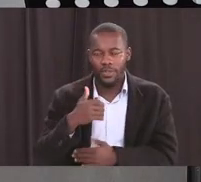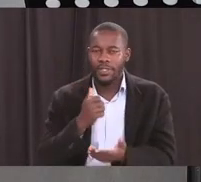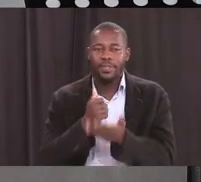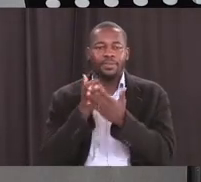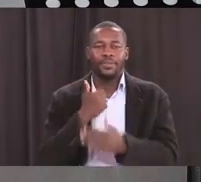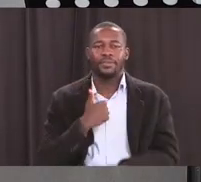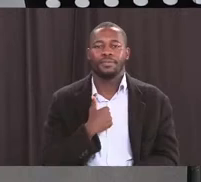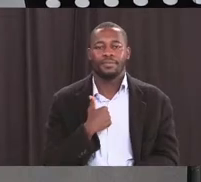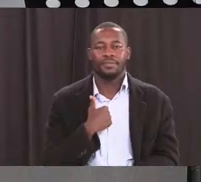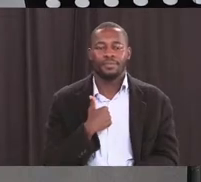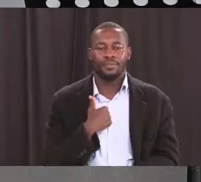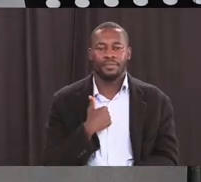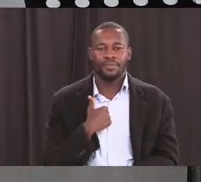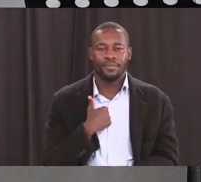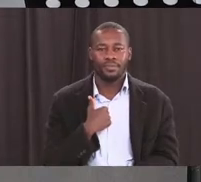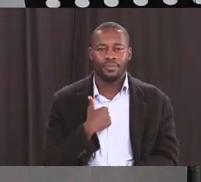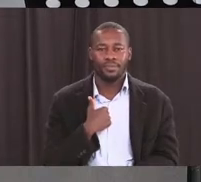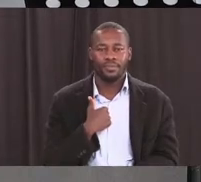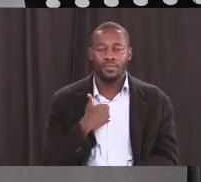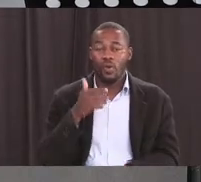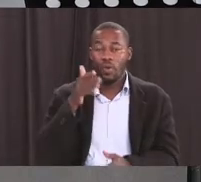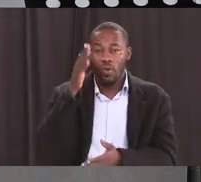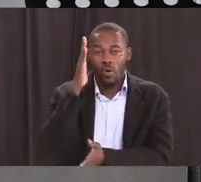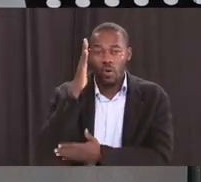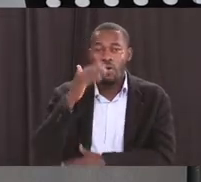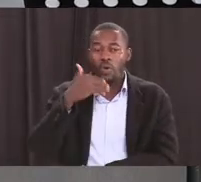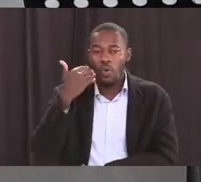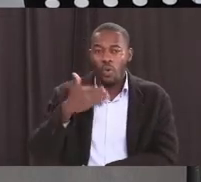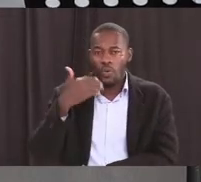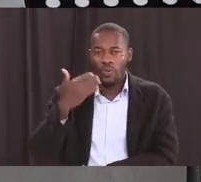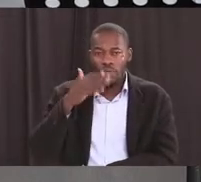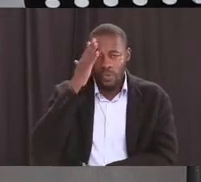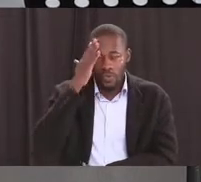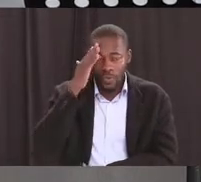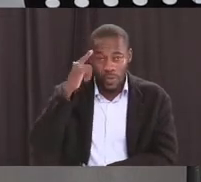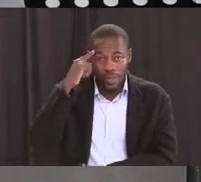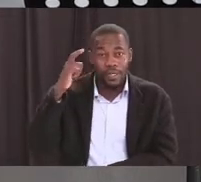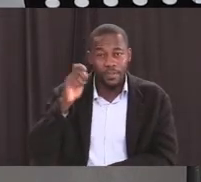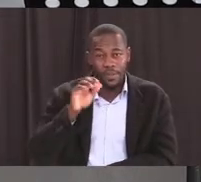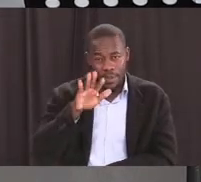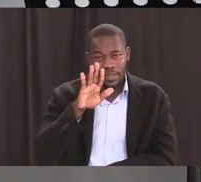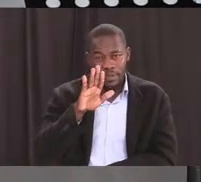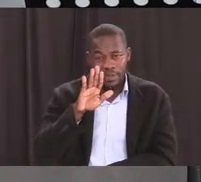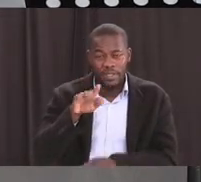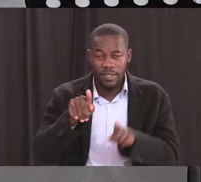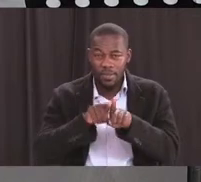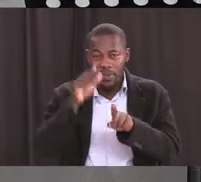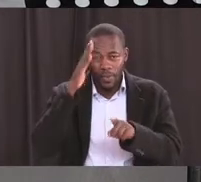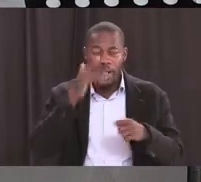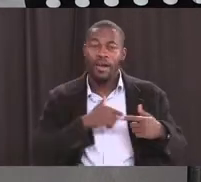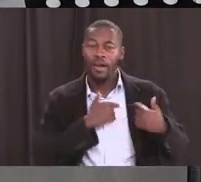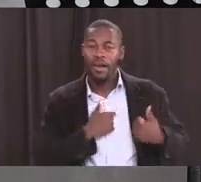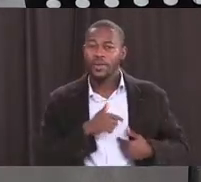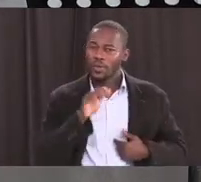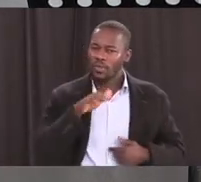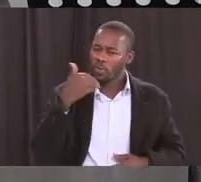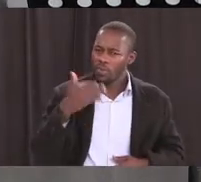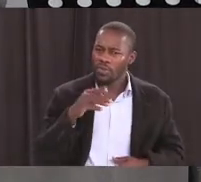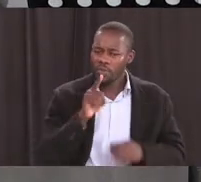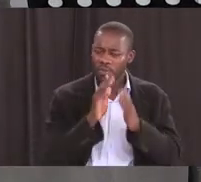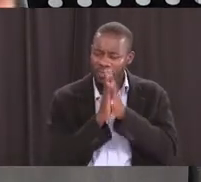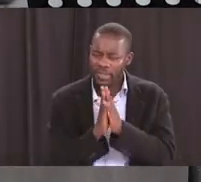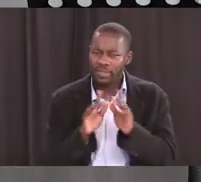life. God puts dreams, plans, and visions in our heart. We prepare, we pray, we